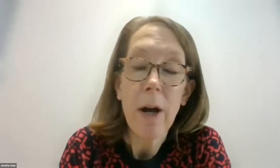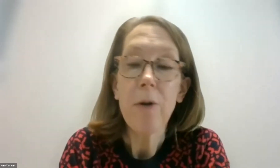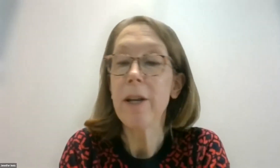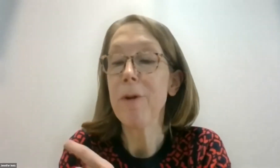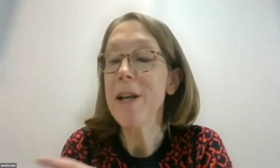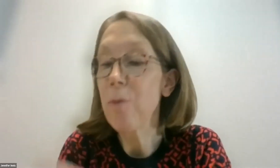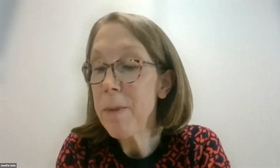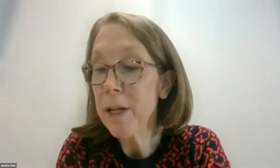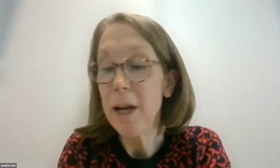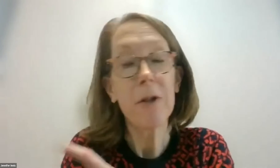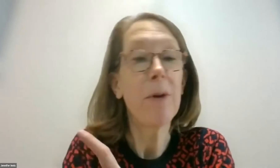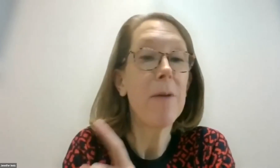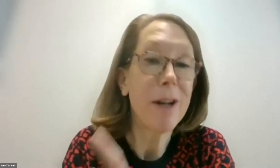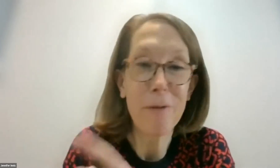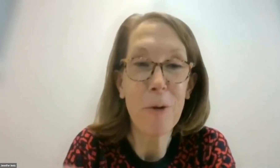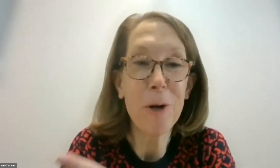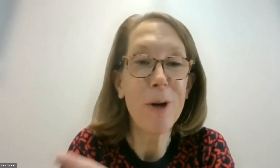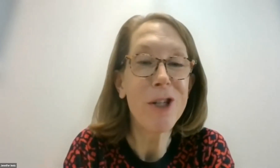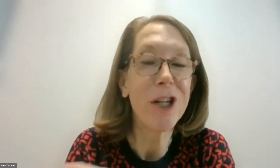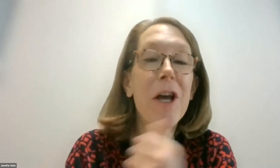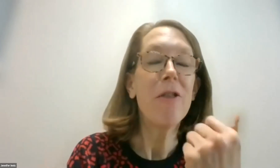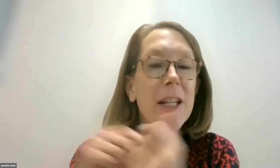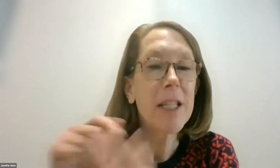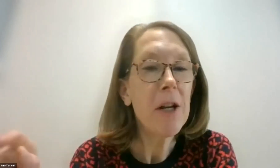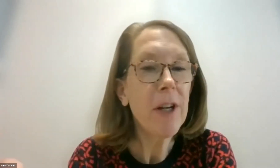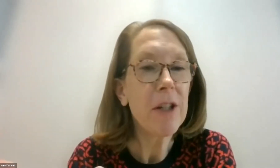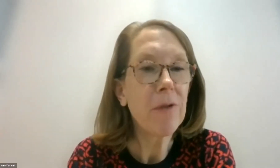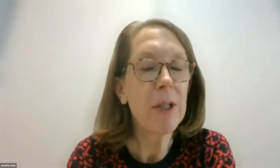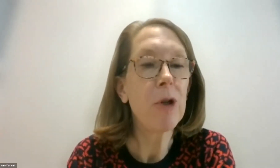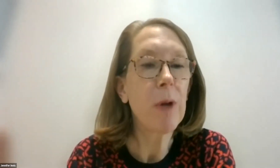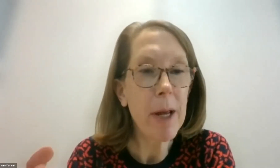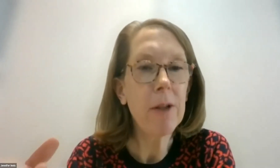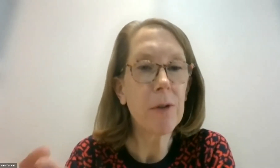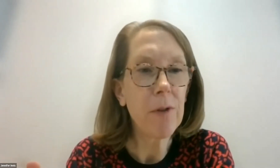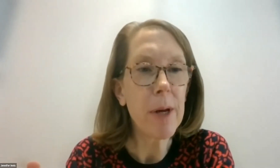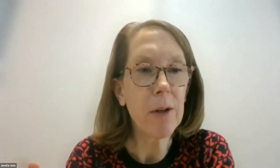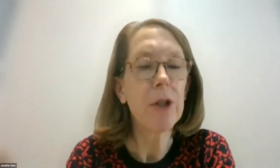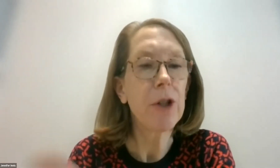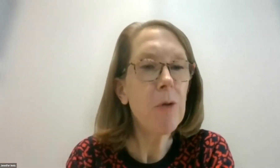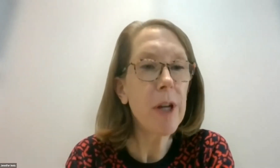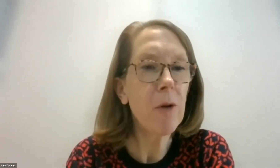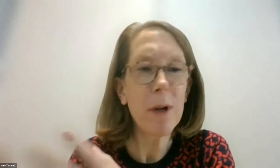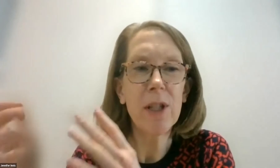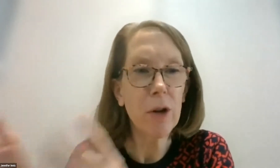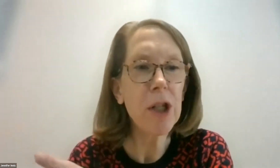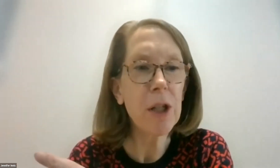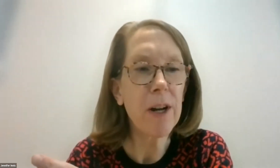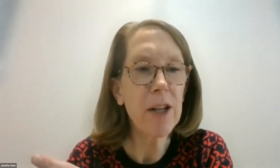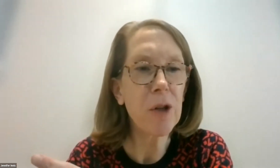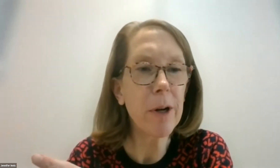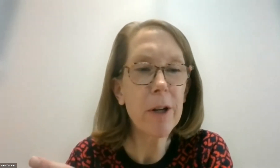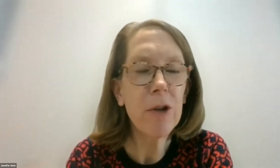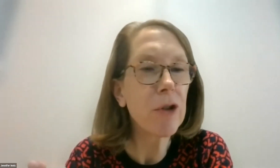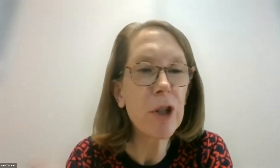Dr. Amoah, we only have 1 minute left, but I'm going to throw in a question. That significant difference between males and females, do you think it was largely